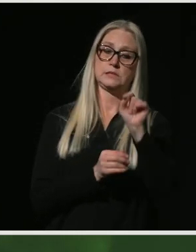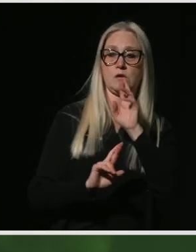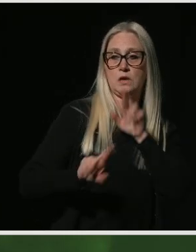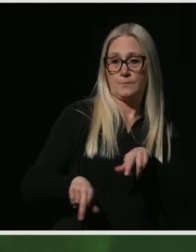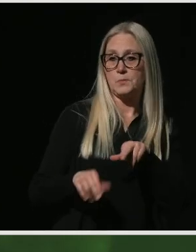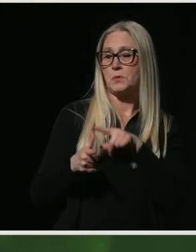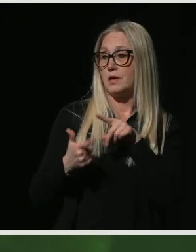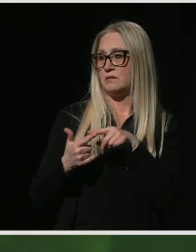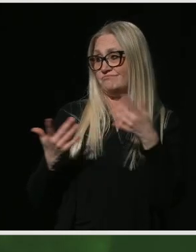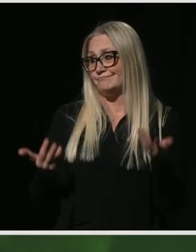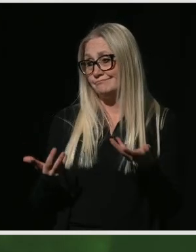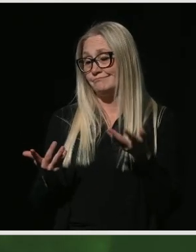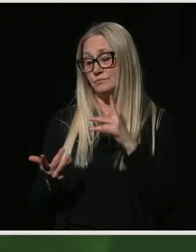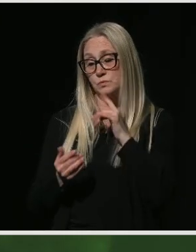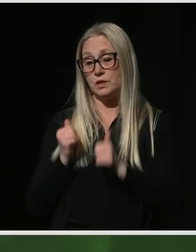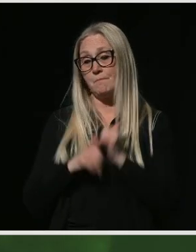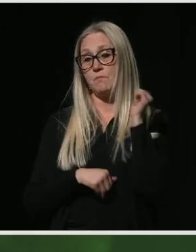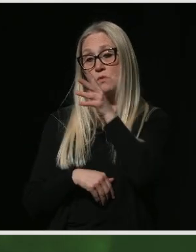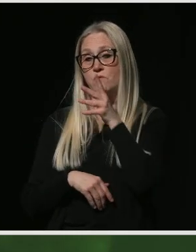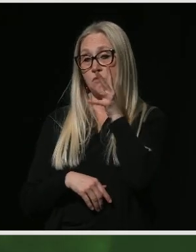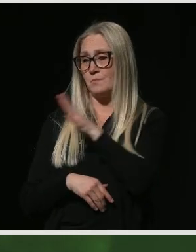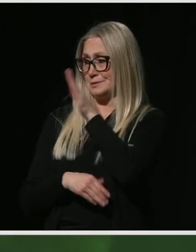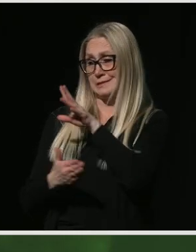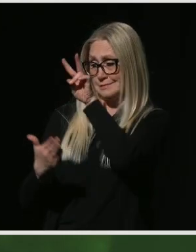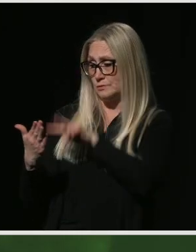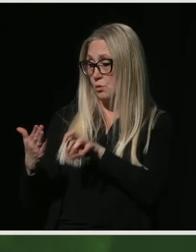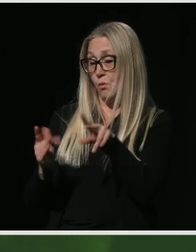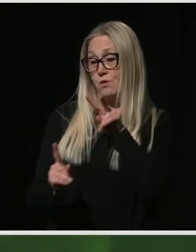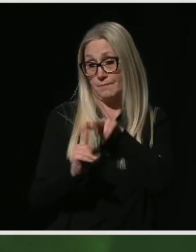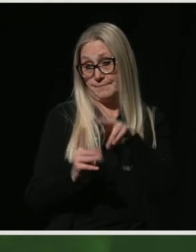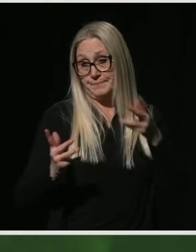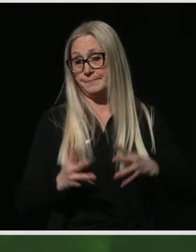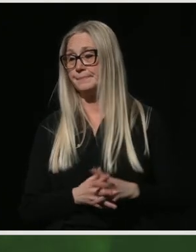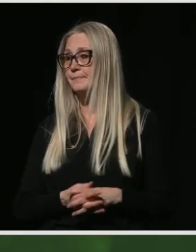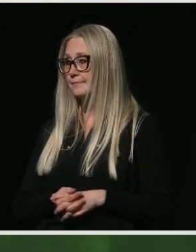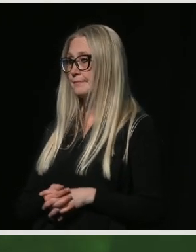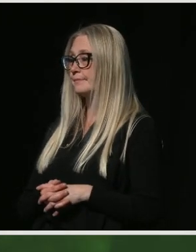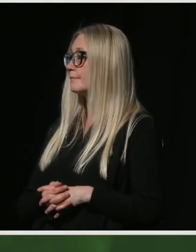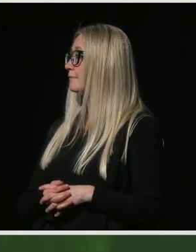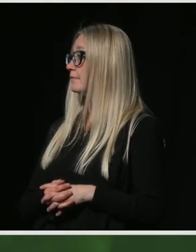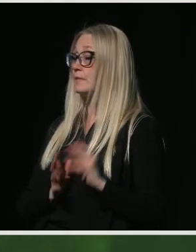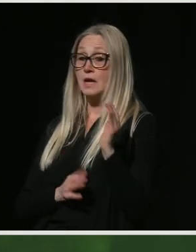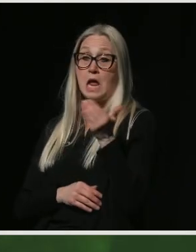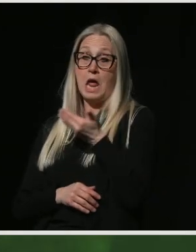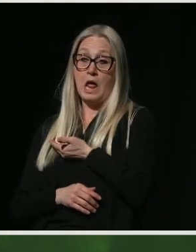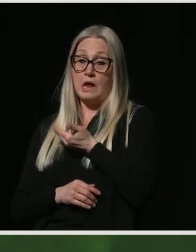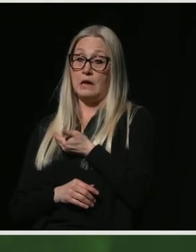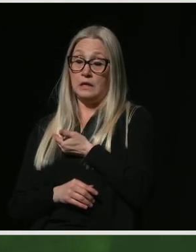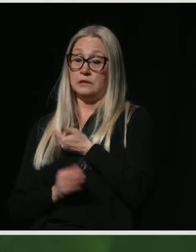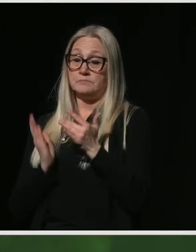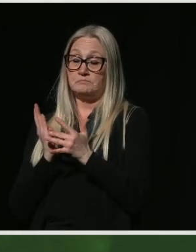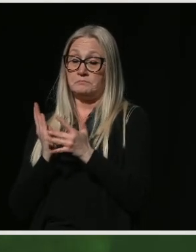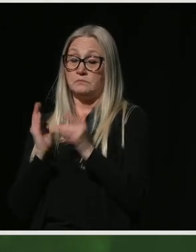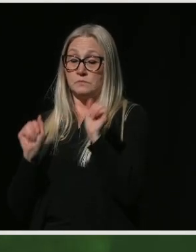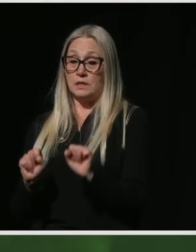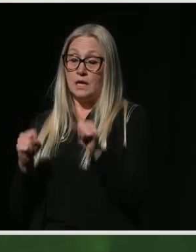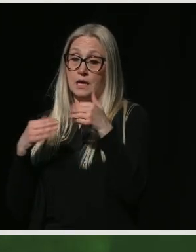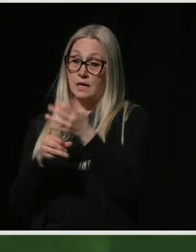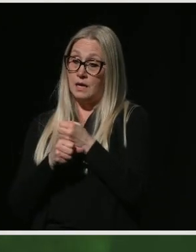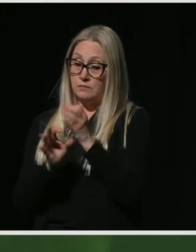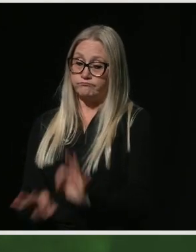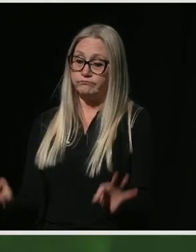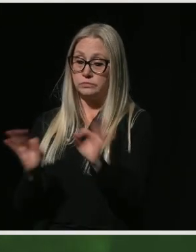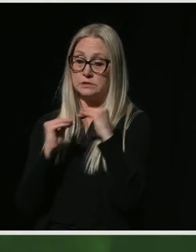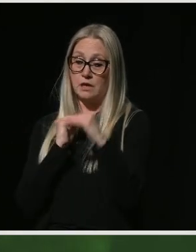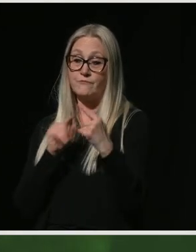that unfortunately most farmers don't get to read or apply. In our platform, we can have those critical levels, let's say from Cornell,